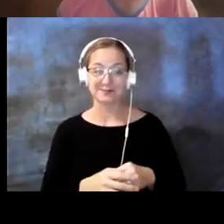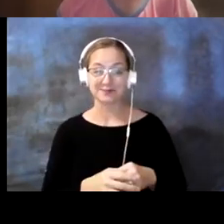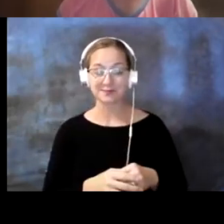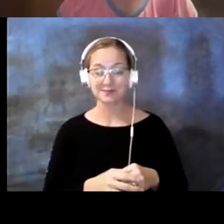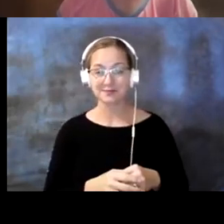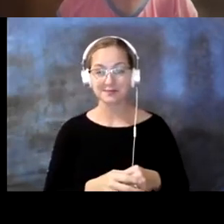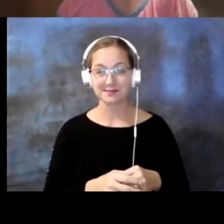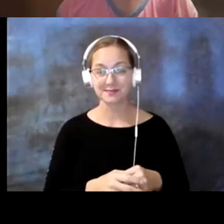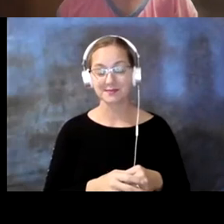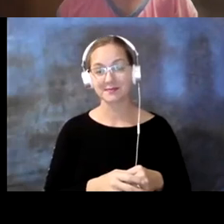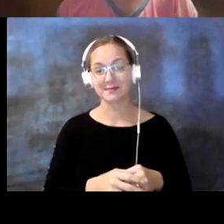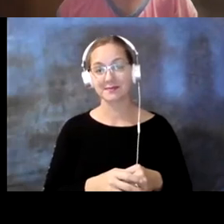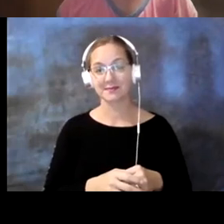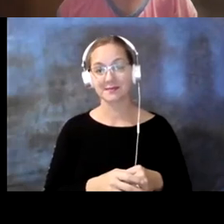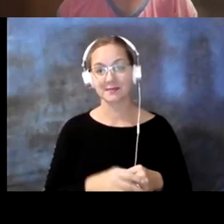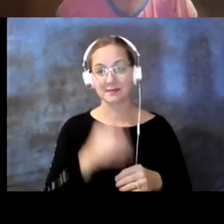centered